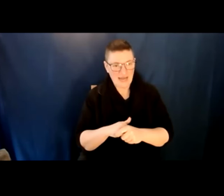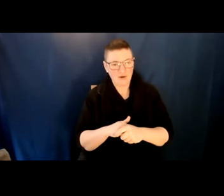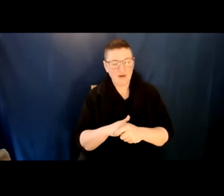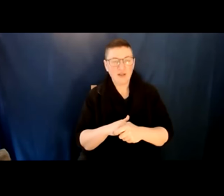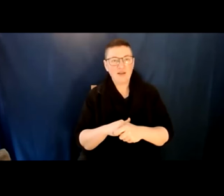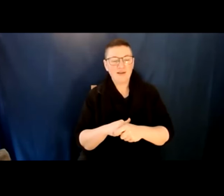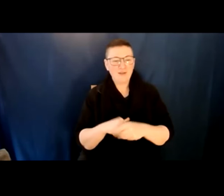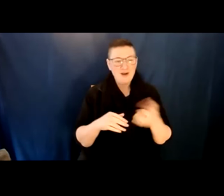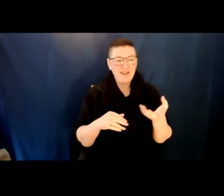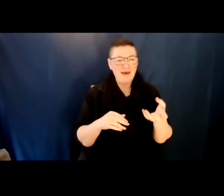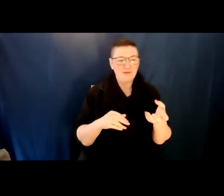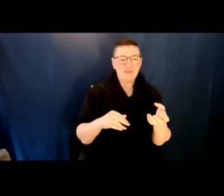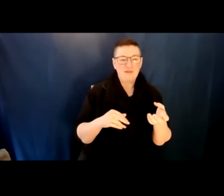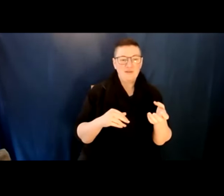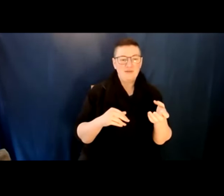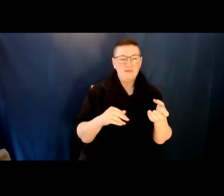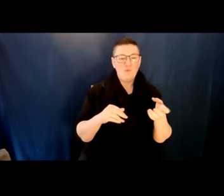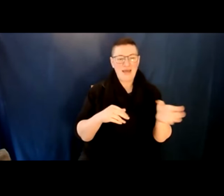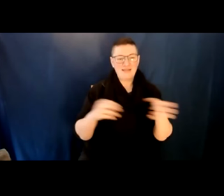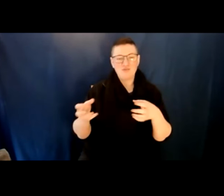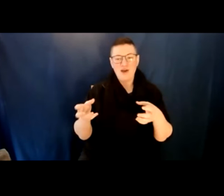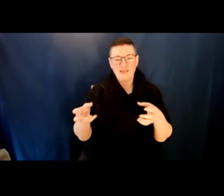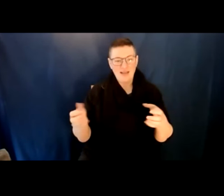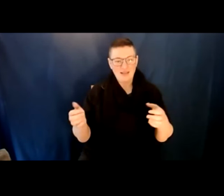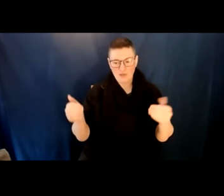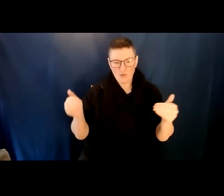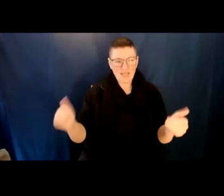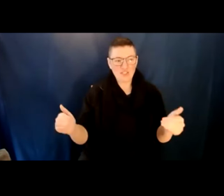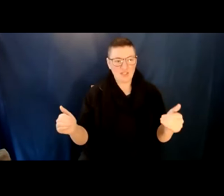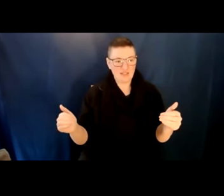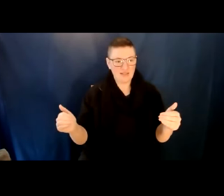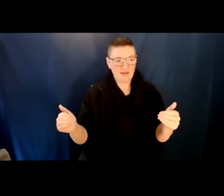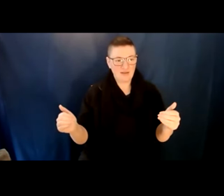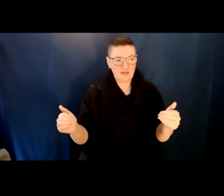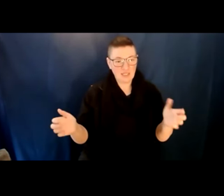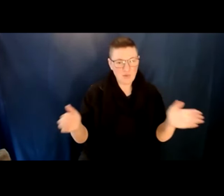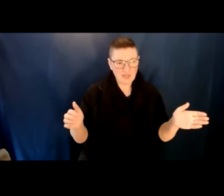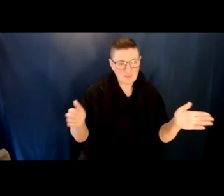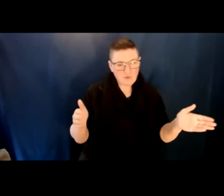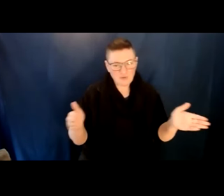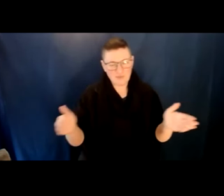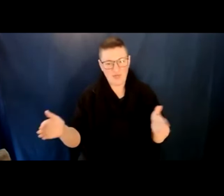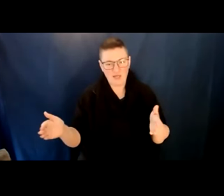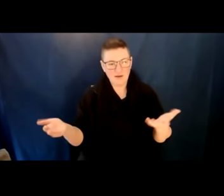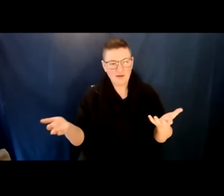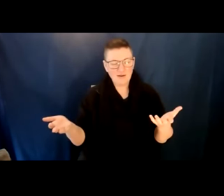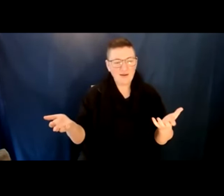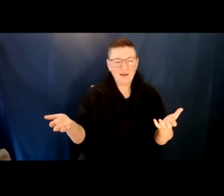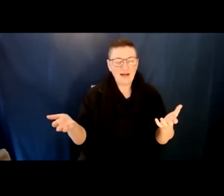in an hour, you're talking about wet and dry like they're locations that the clothing is moving